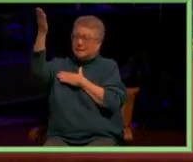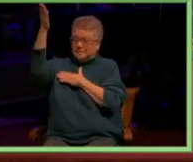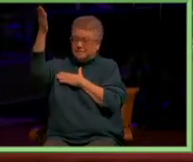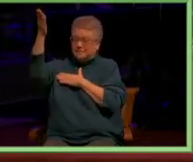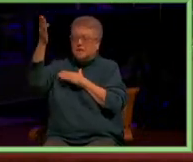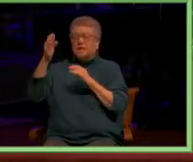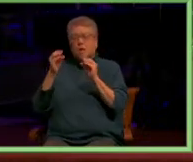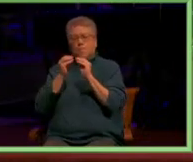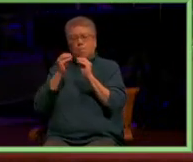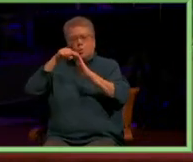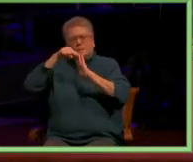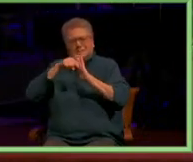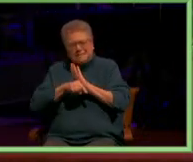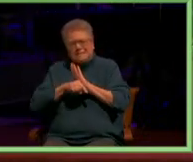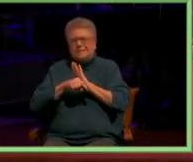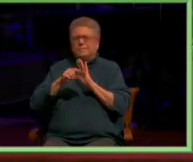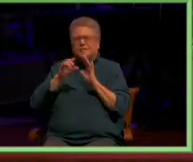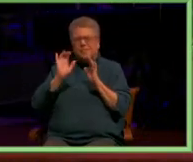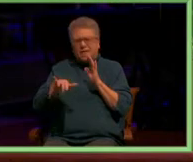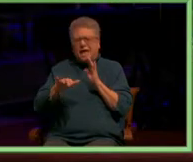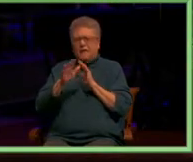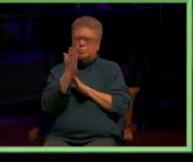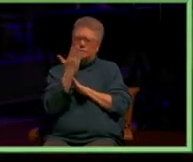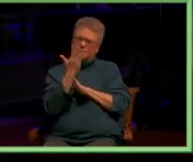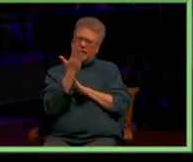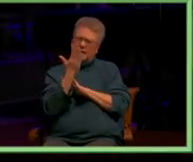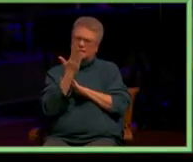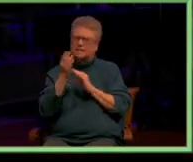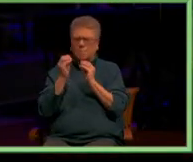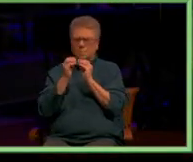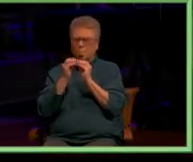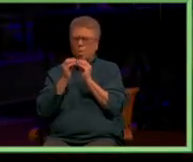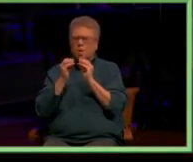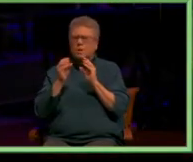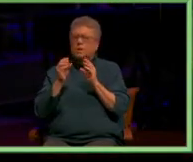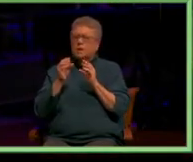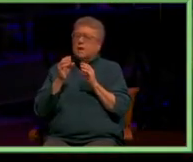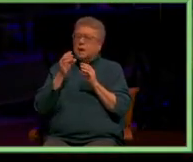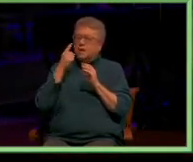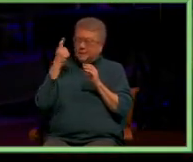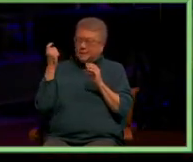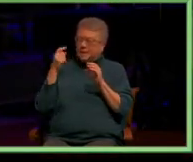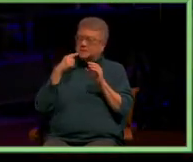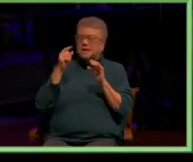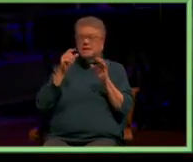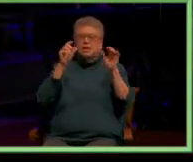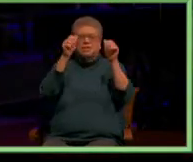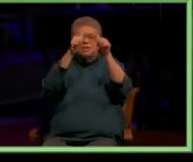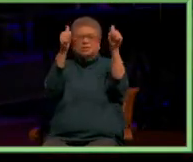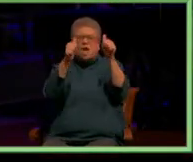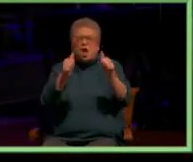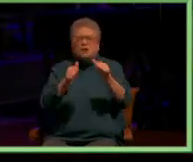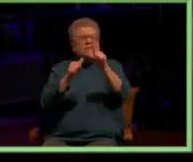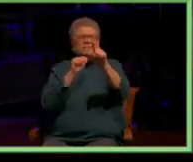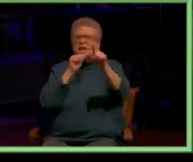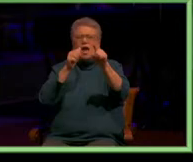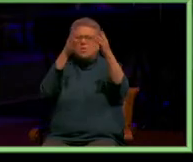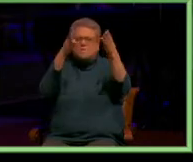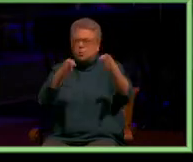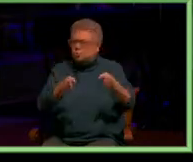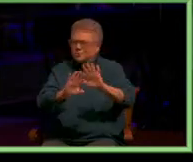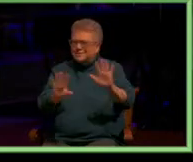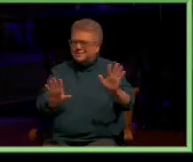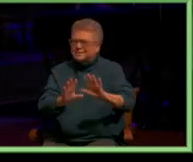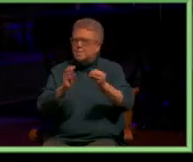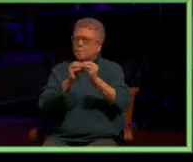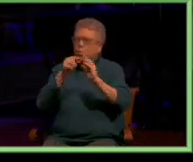means more than a reflection in a mirror, for the person reflecting in the mirror is not the person, for the stone carving of the mountain is not the person. So it means even more